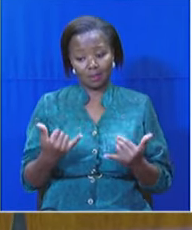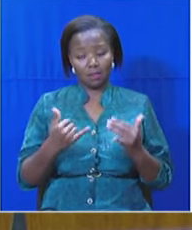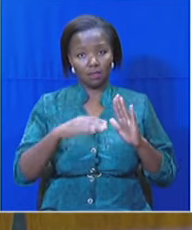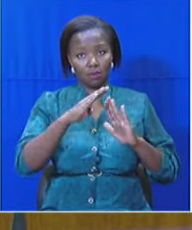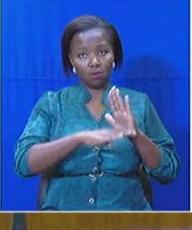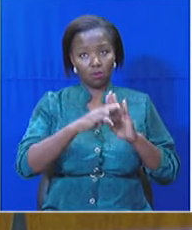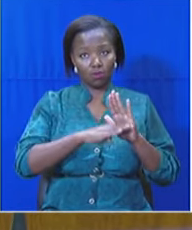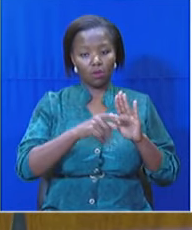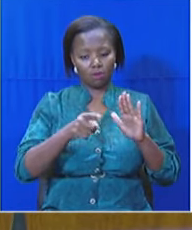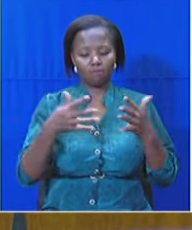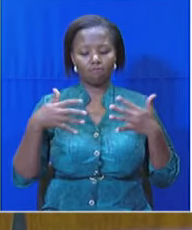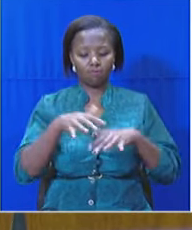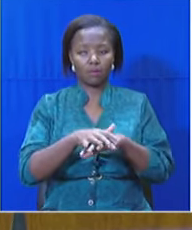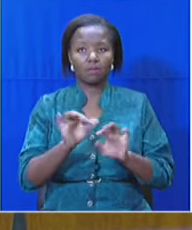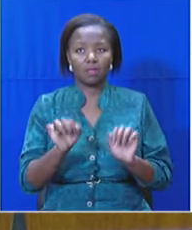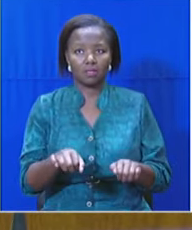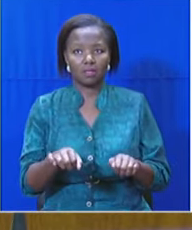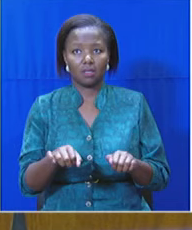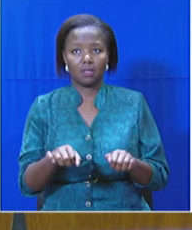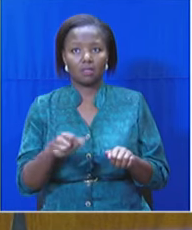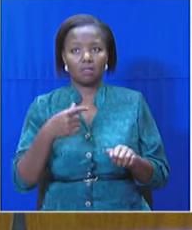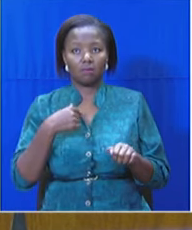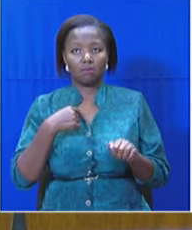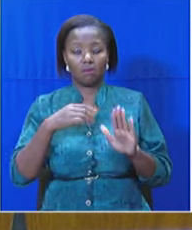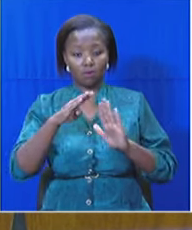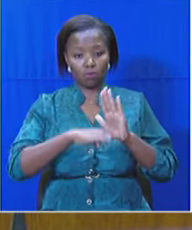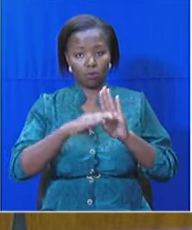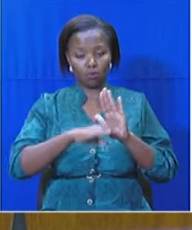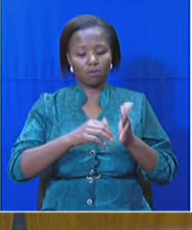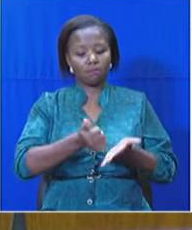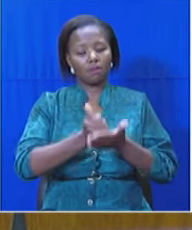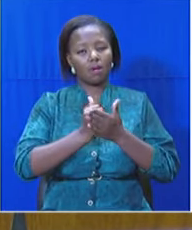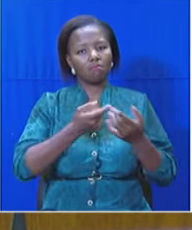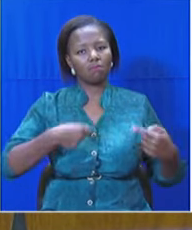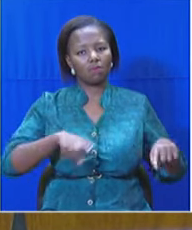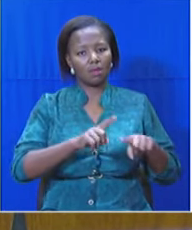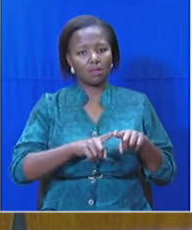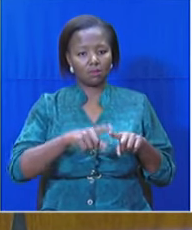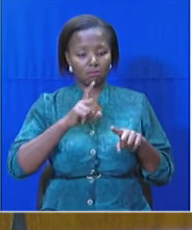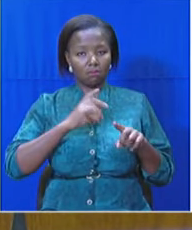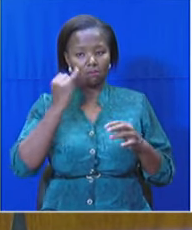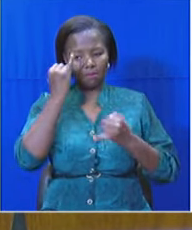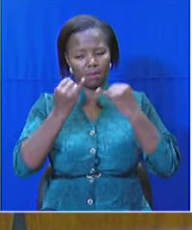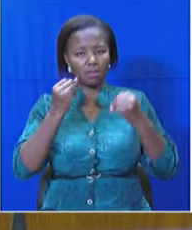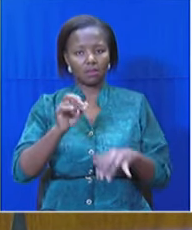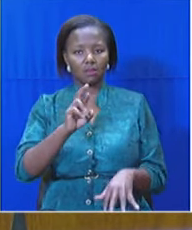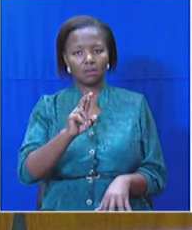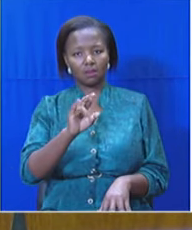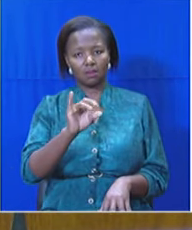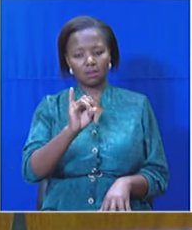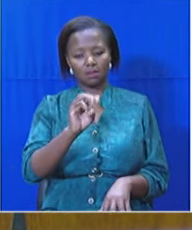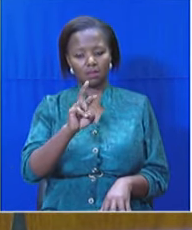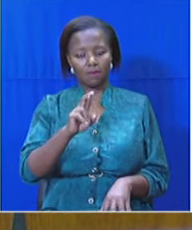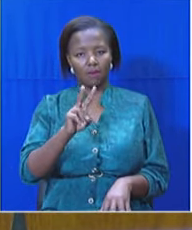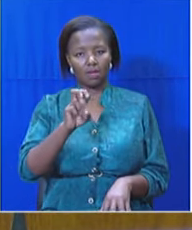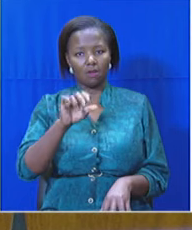levers for implementation. The following program will assist us to drive the initiative: the River Valley Catholic Program,